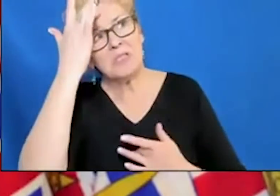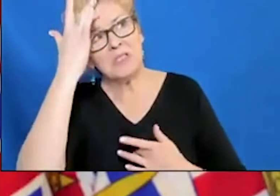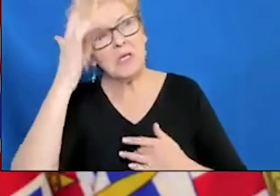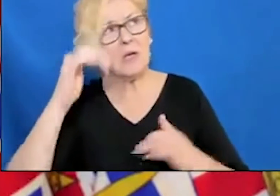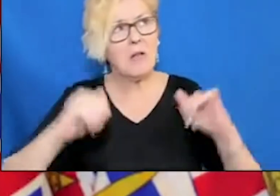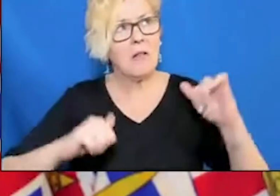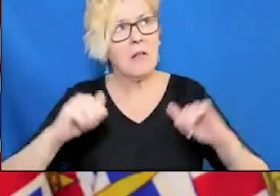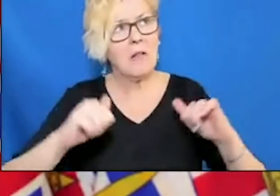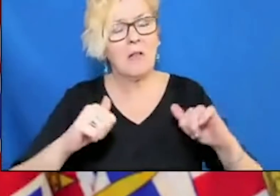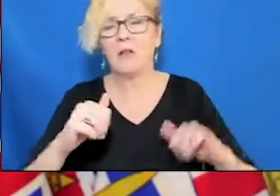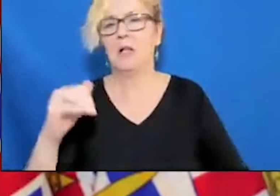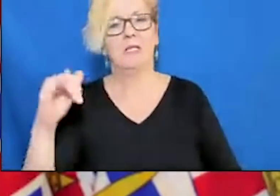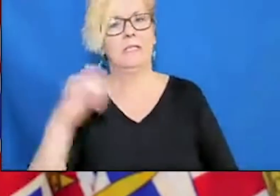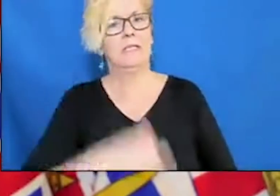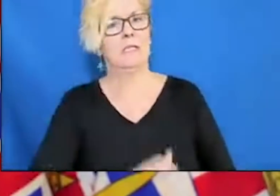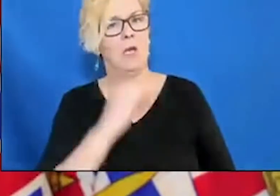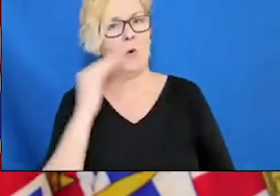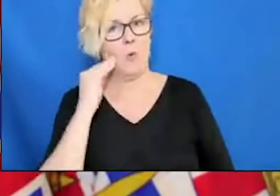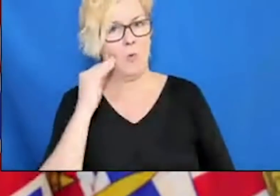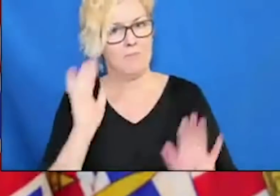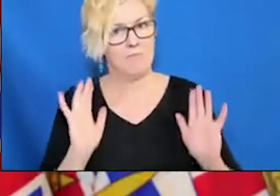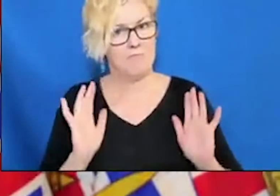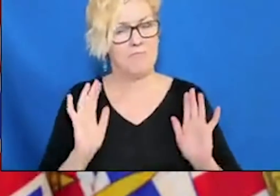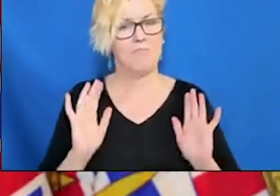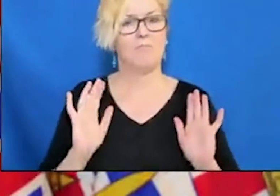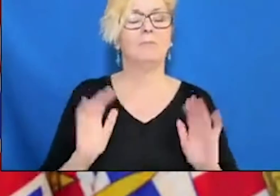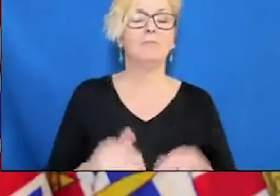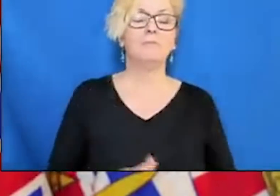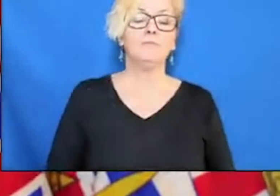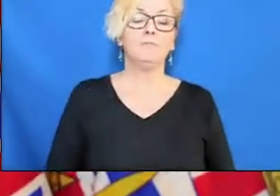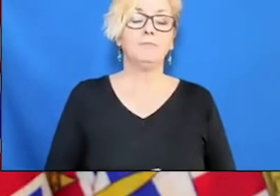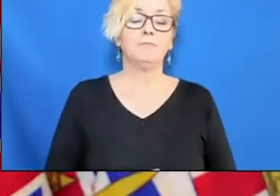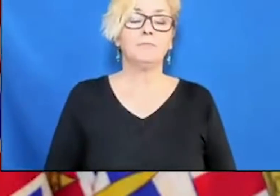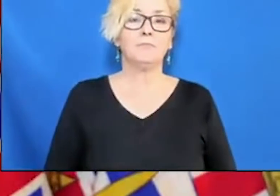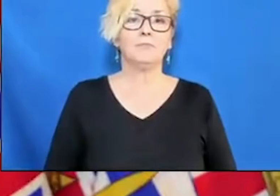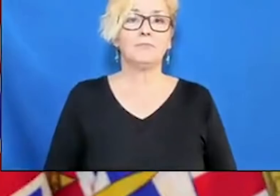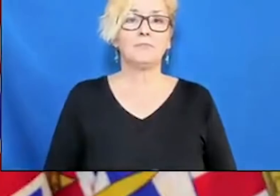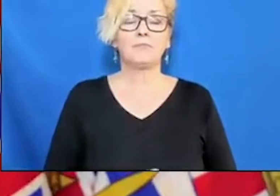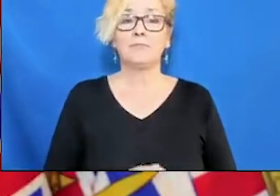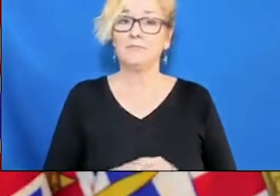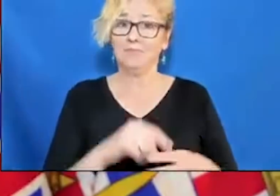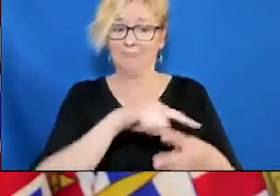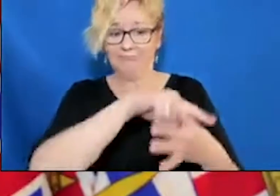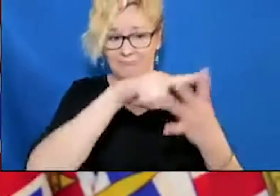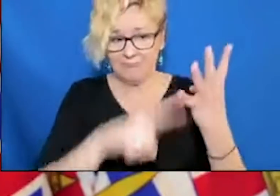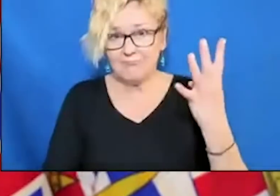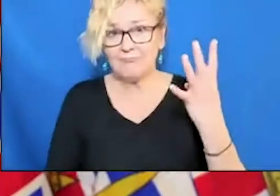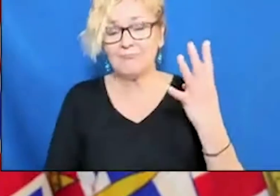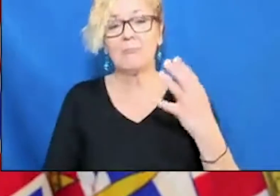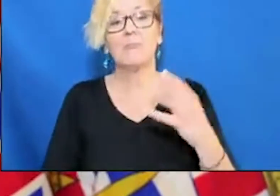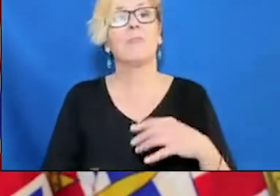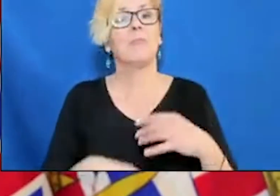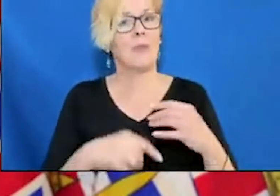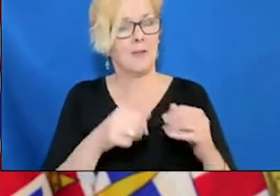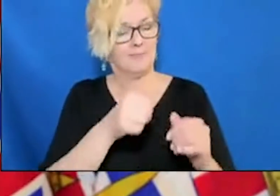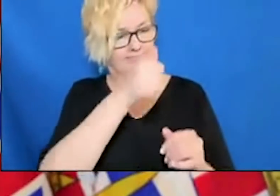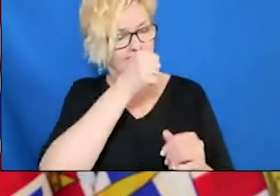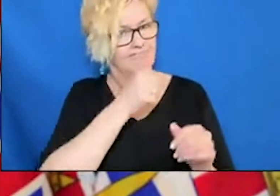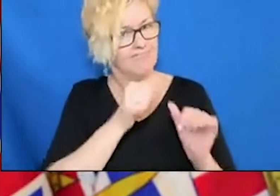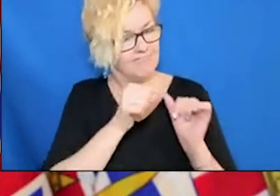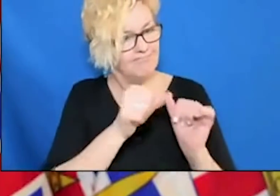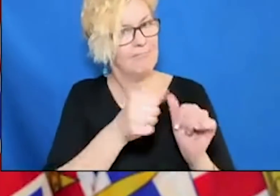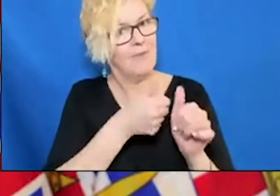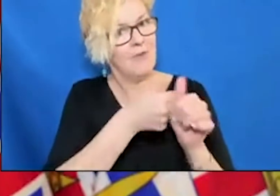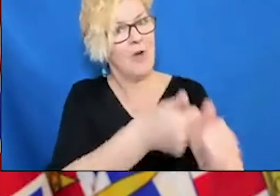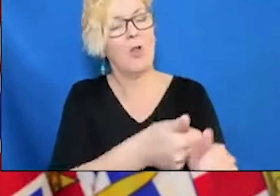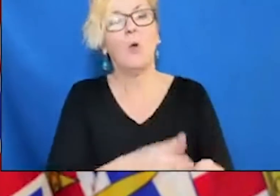this storm. So as we use our momentum and our vaccination programs and the things that we know work to push us forward,